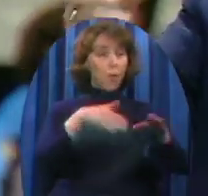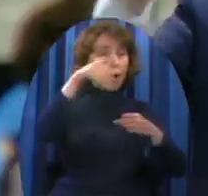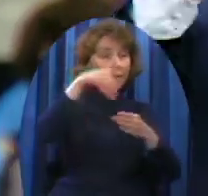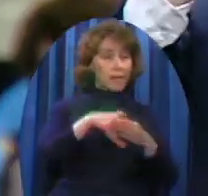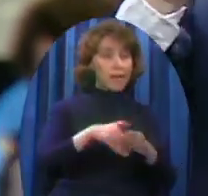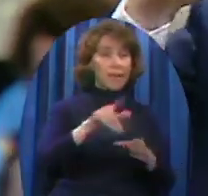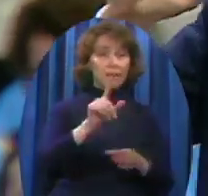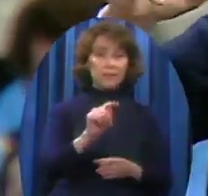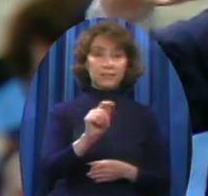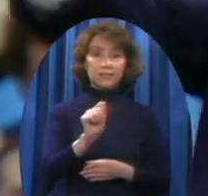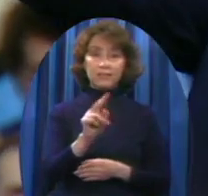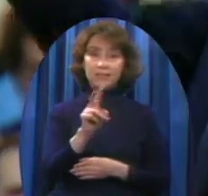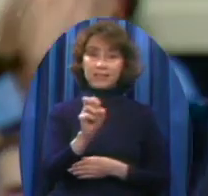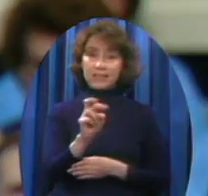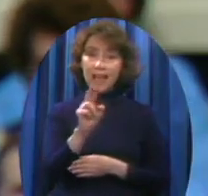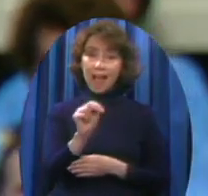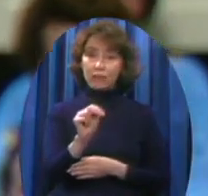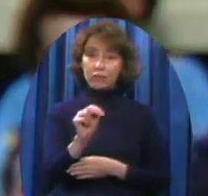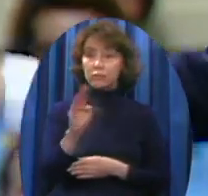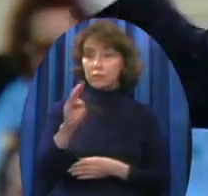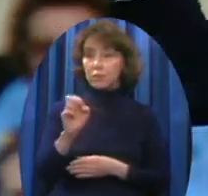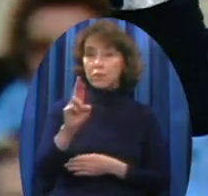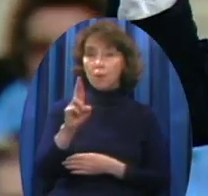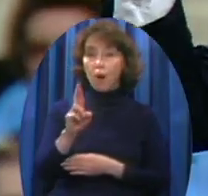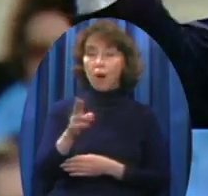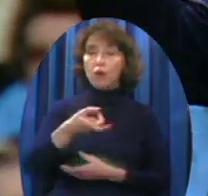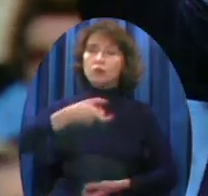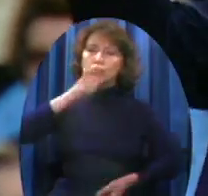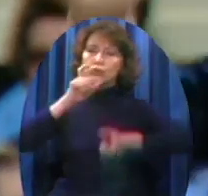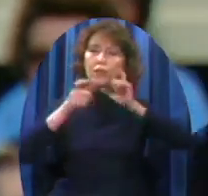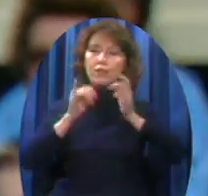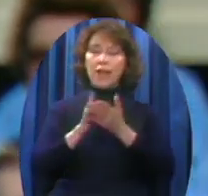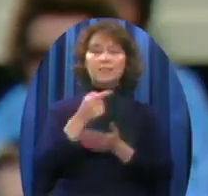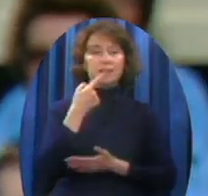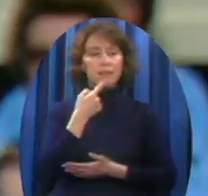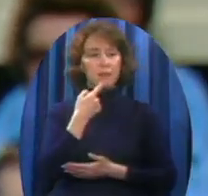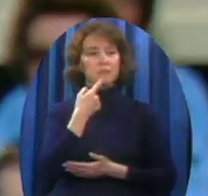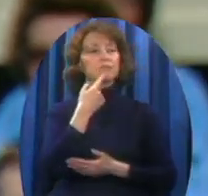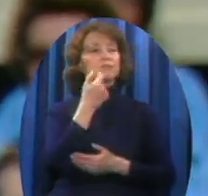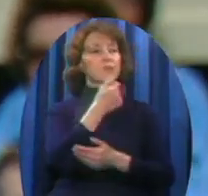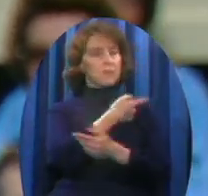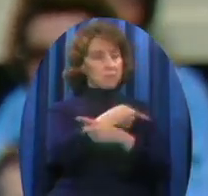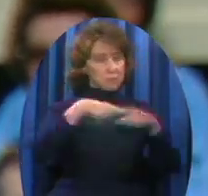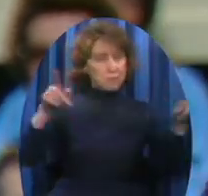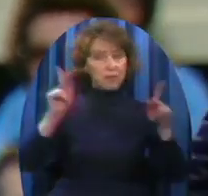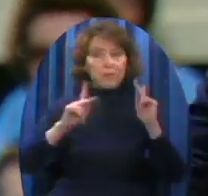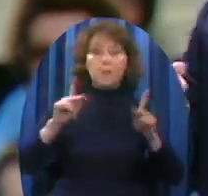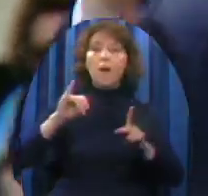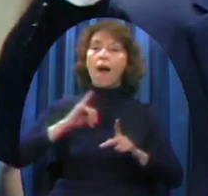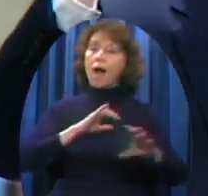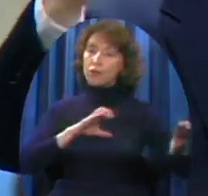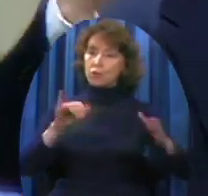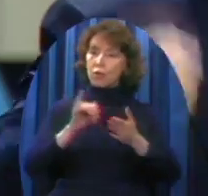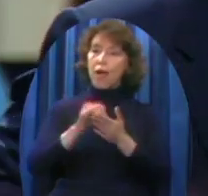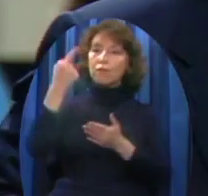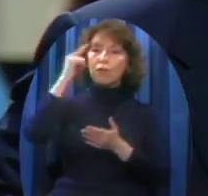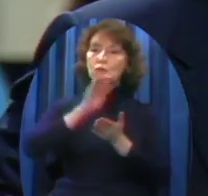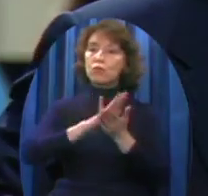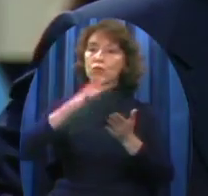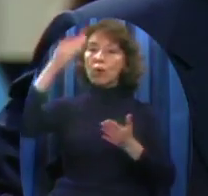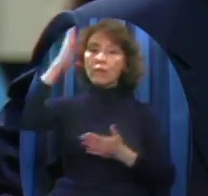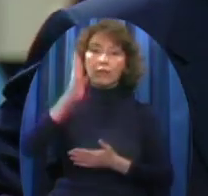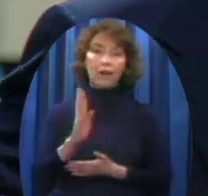one and drink it and say to everybody in the bar, I am doing this to the glory of God? If you can, go